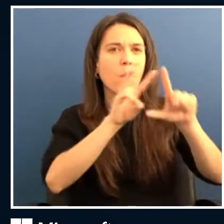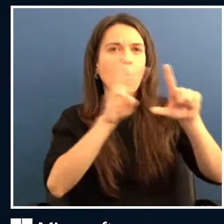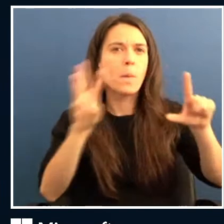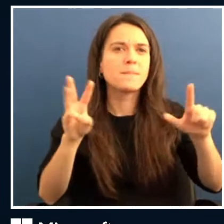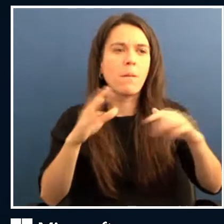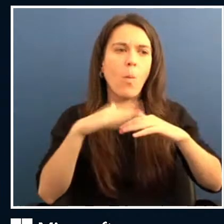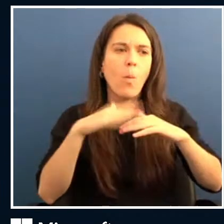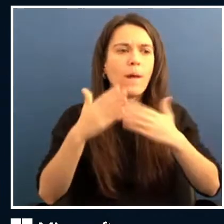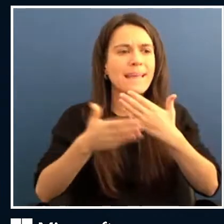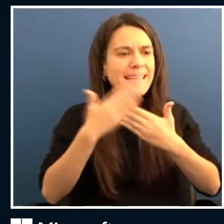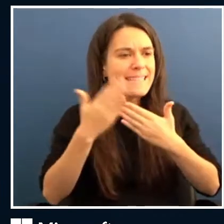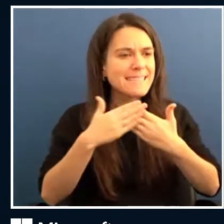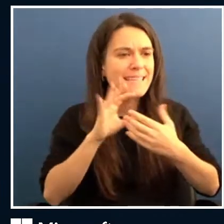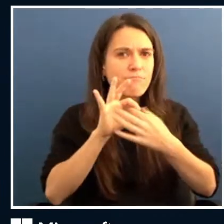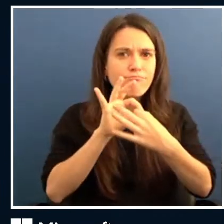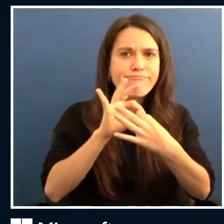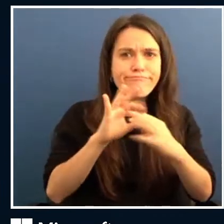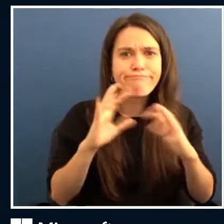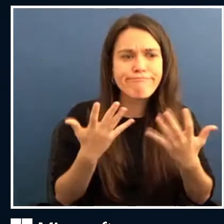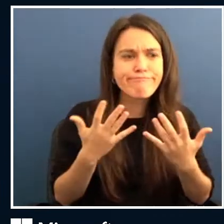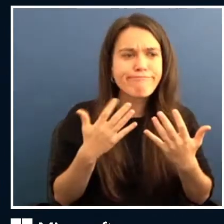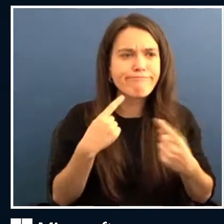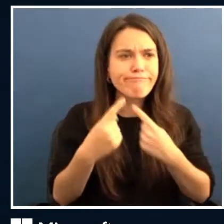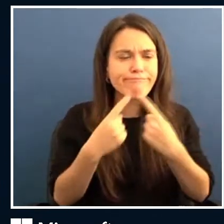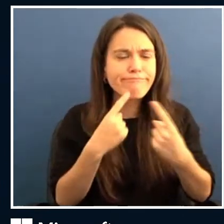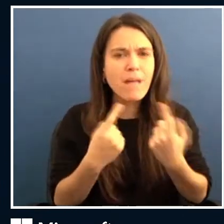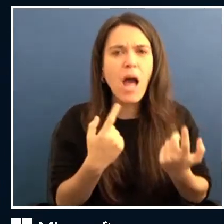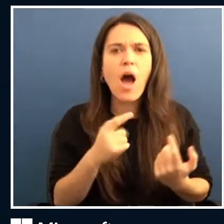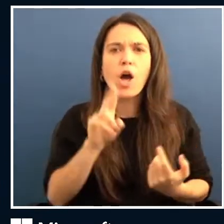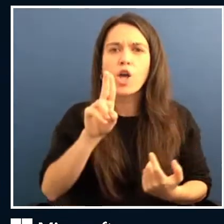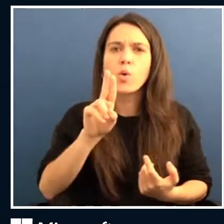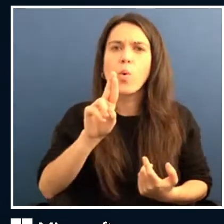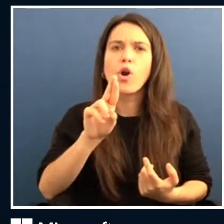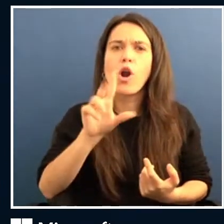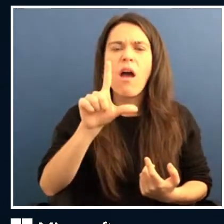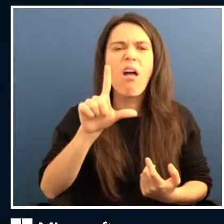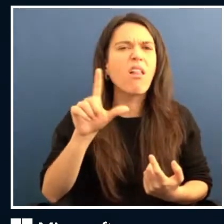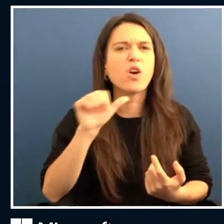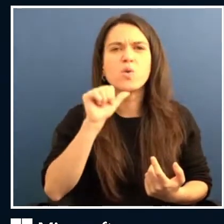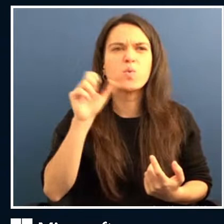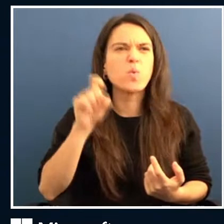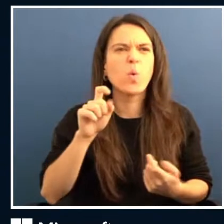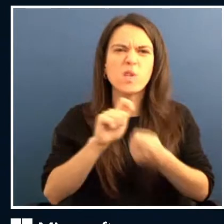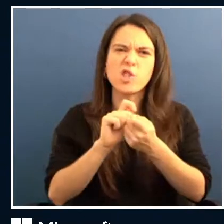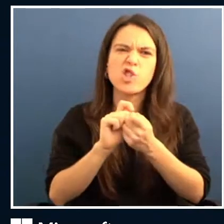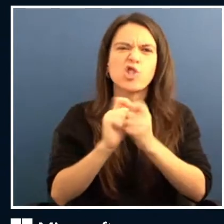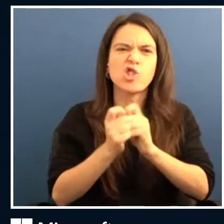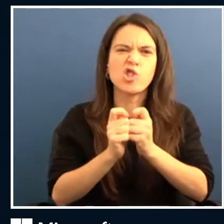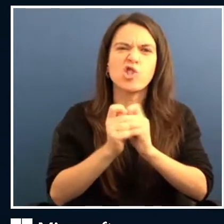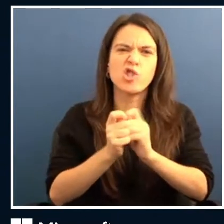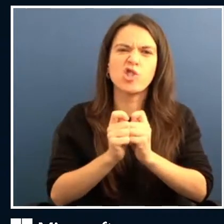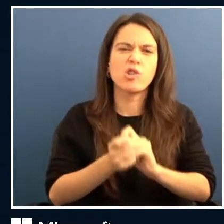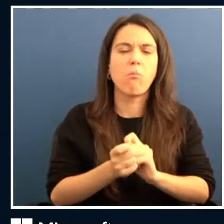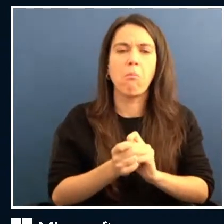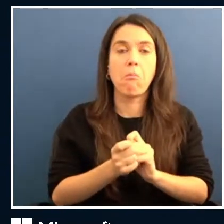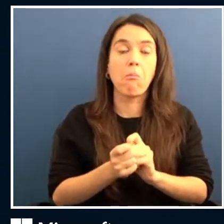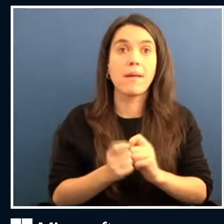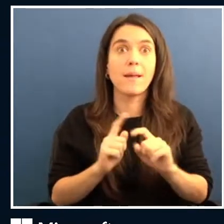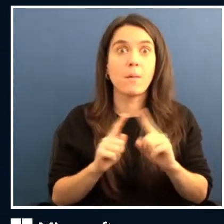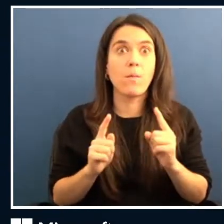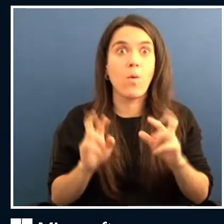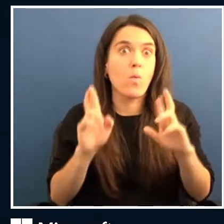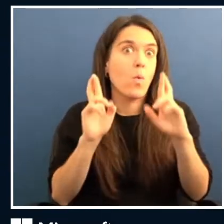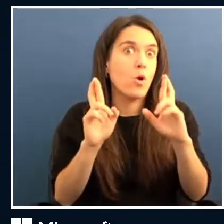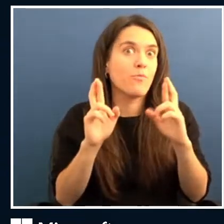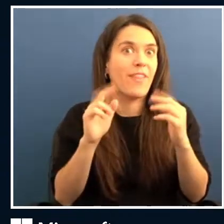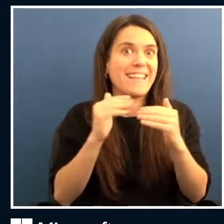have to actually manually adjust the URL to make the serverless function trigger. But hopefully that will be the next talk.